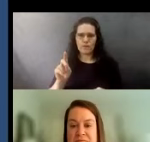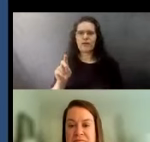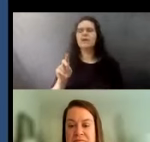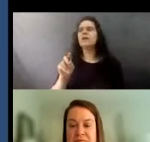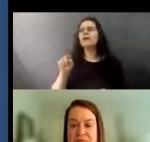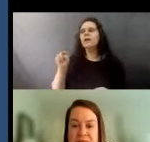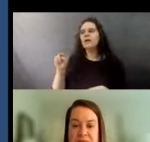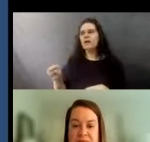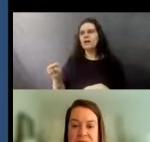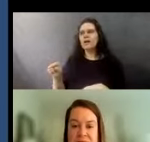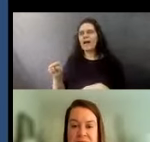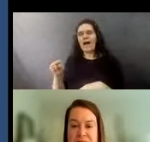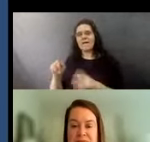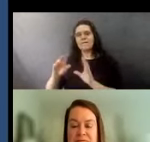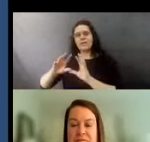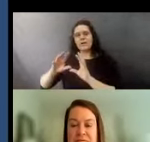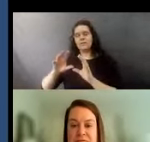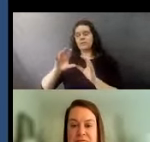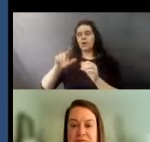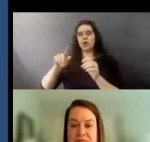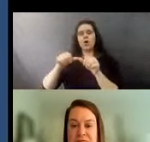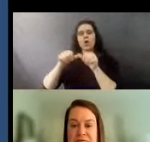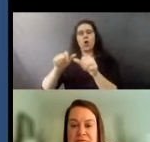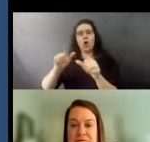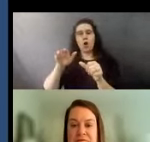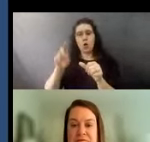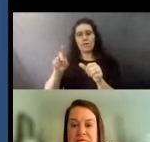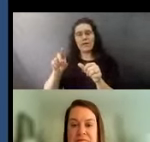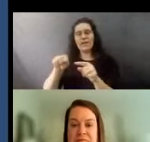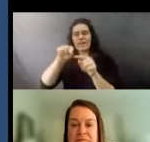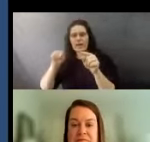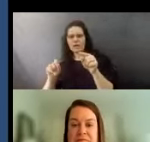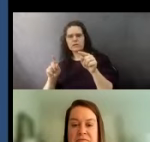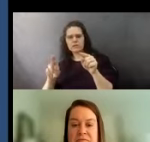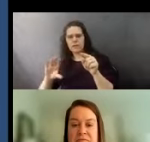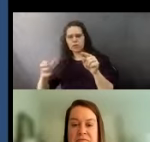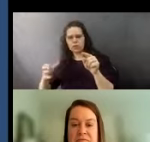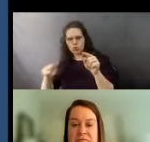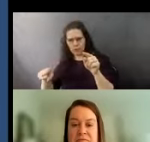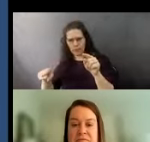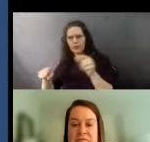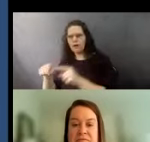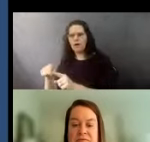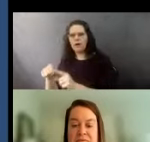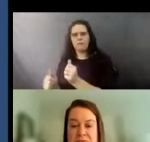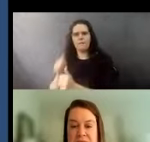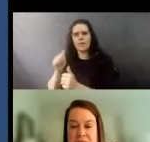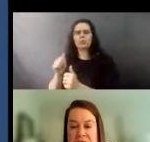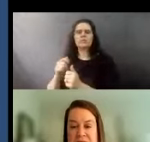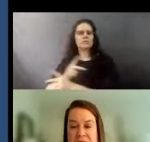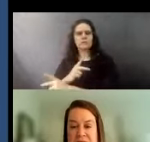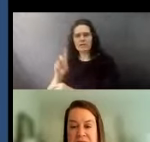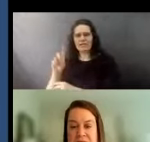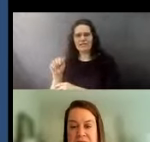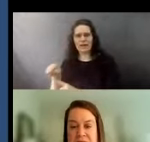as having long COVID as being the most profoundly disabled. And it may be that this is something we've seen many times before.